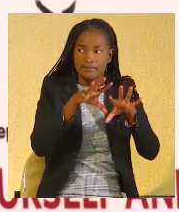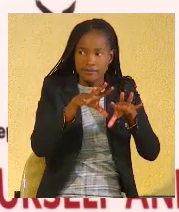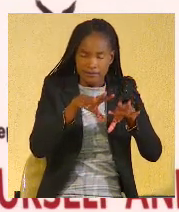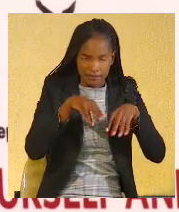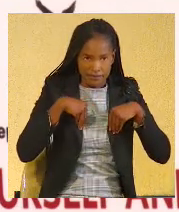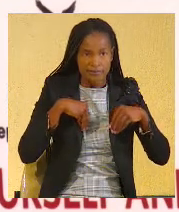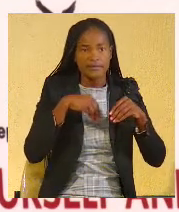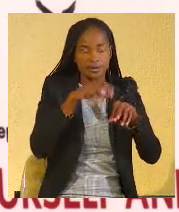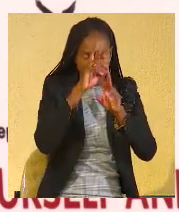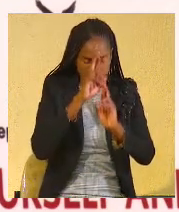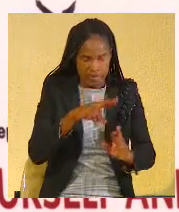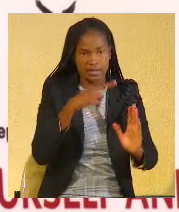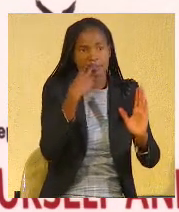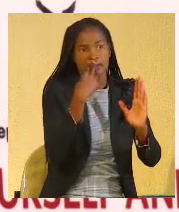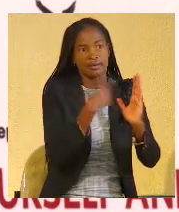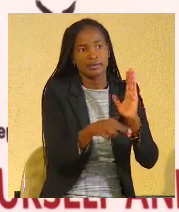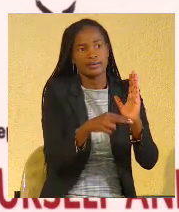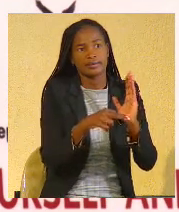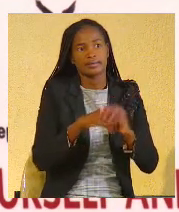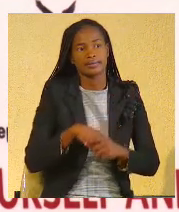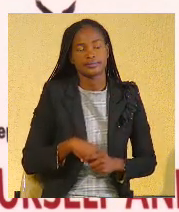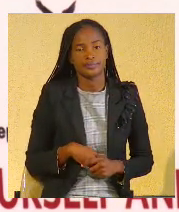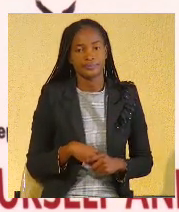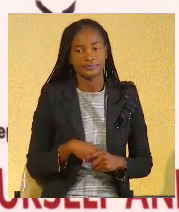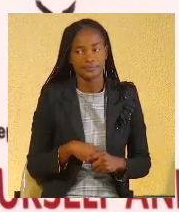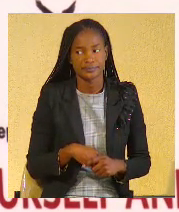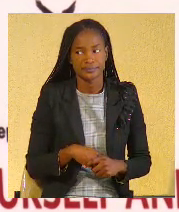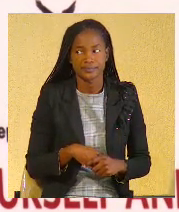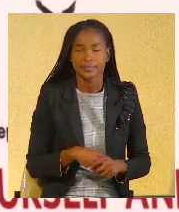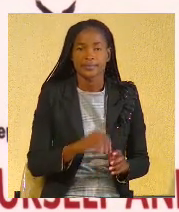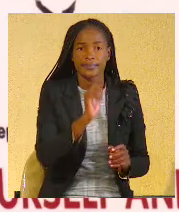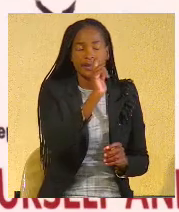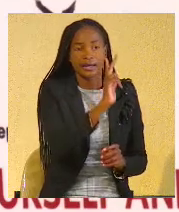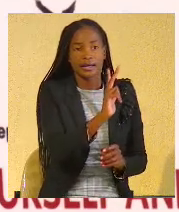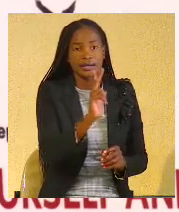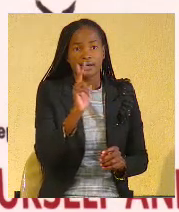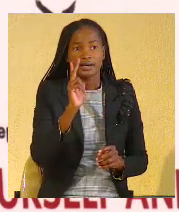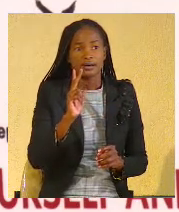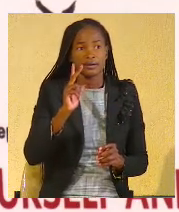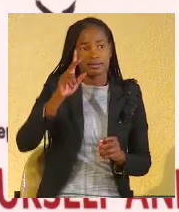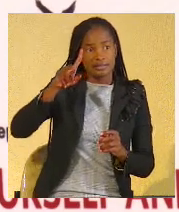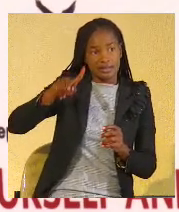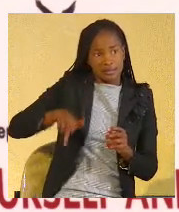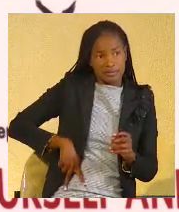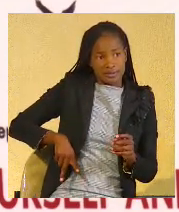Beneficiaries of other relief